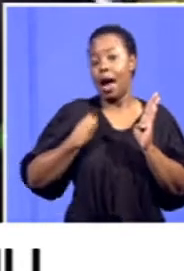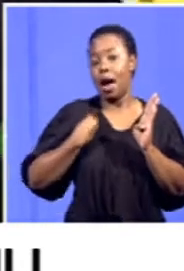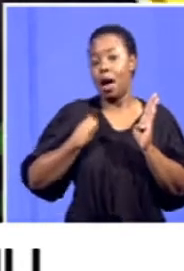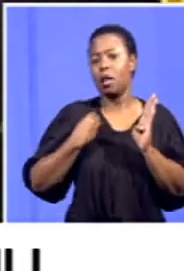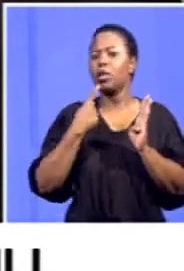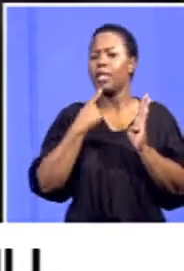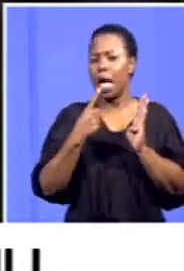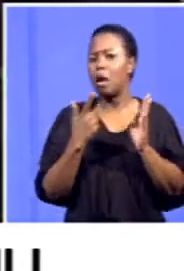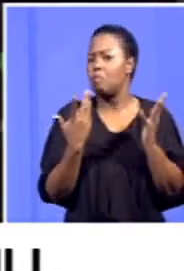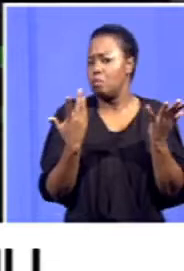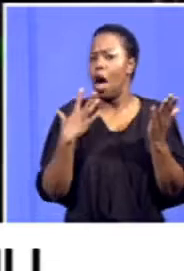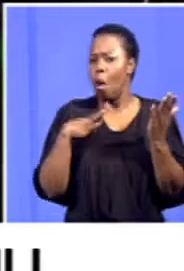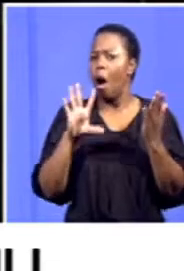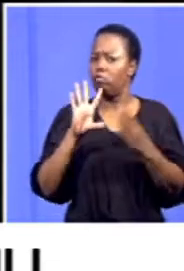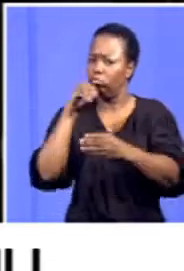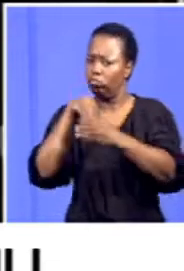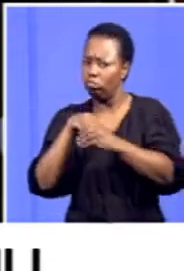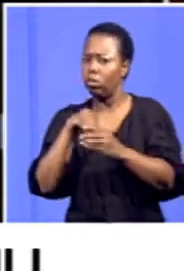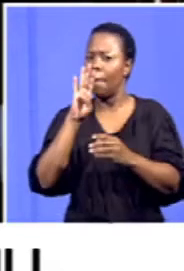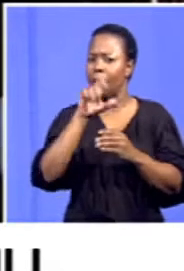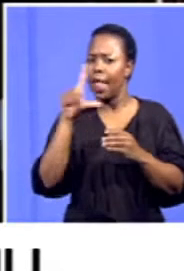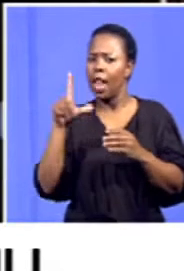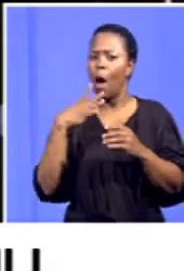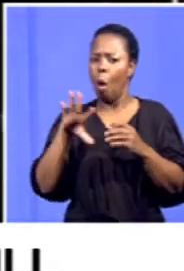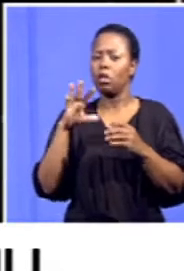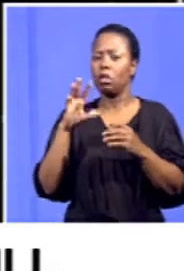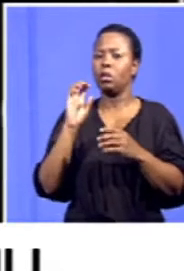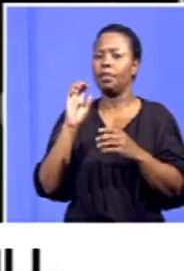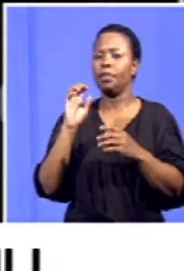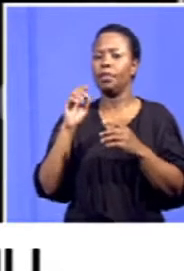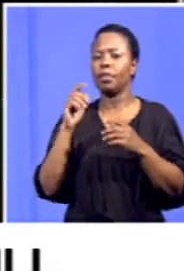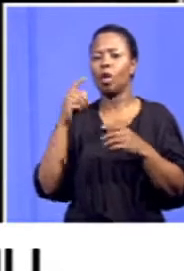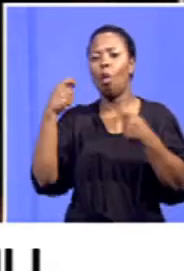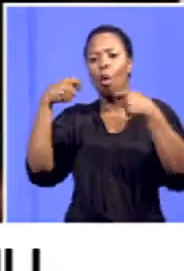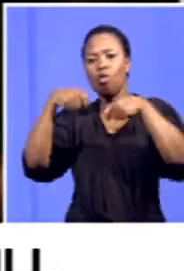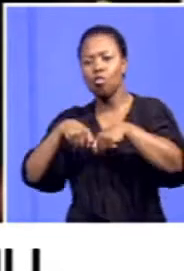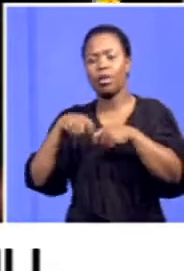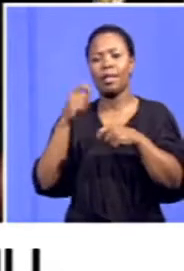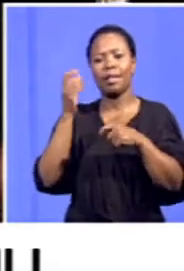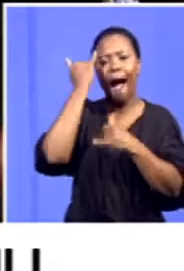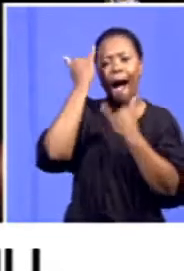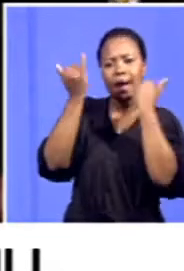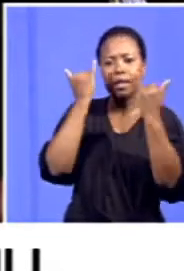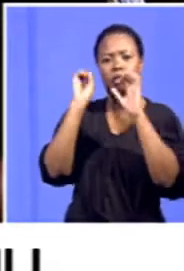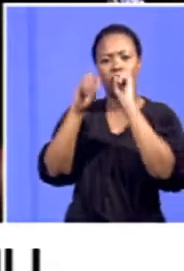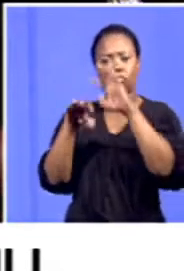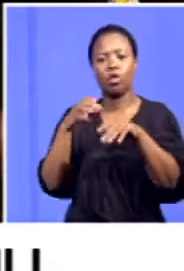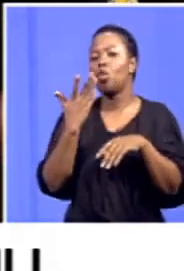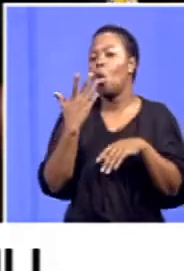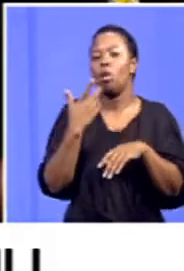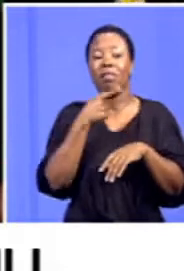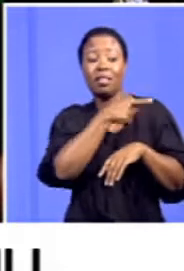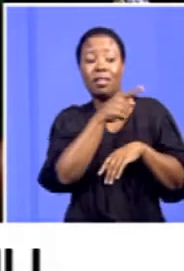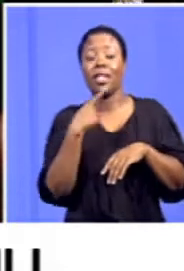probably part in this bill, have my inputs. How does one go about actually doing that? Right. So for now, this is of course